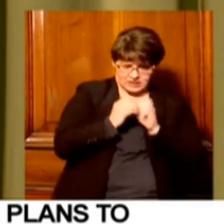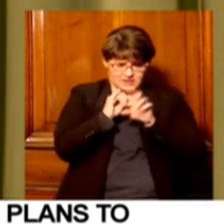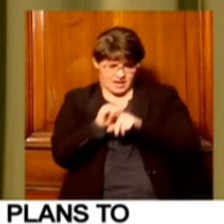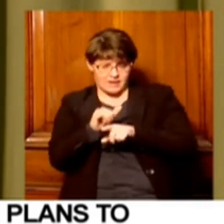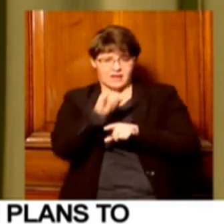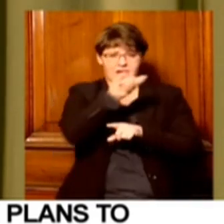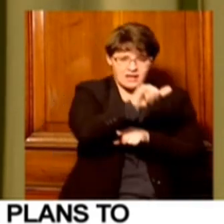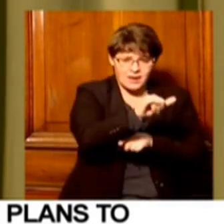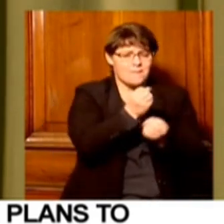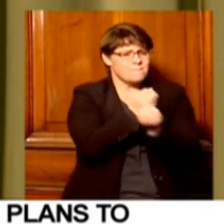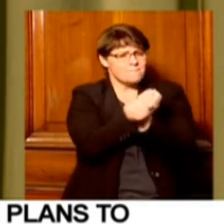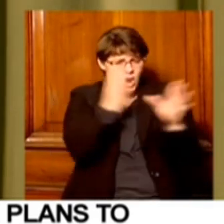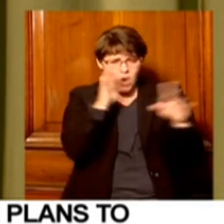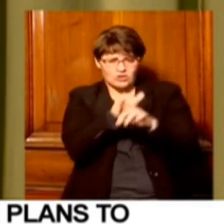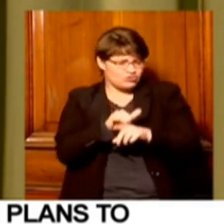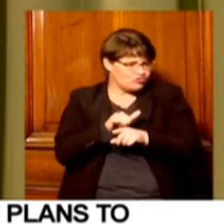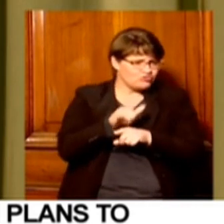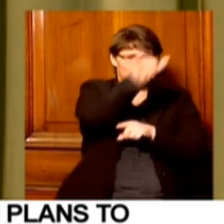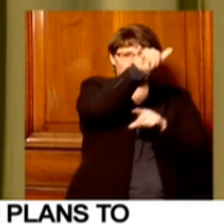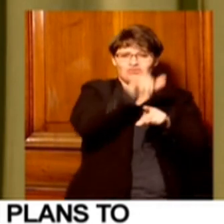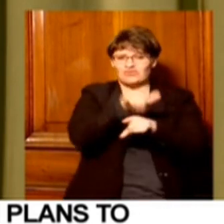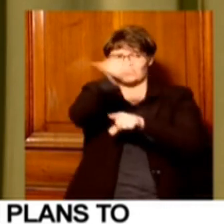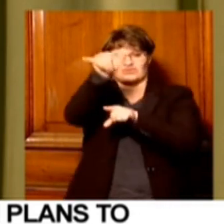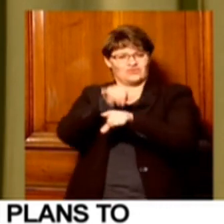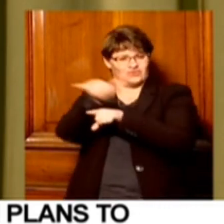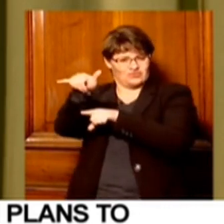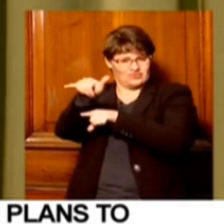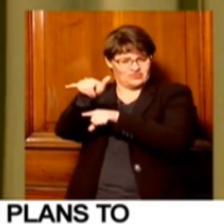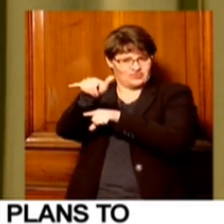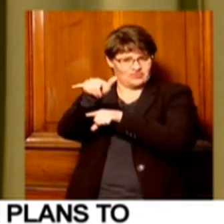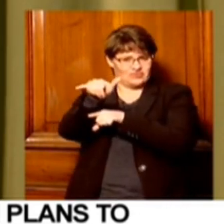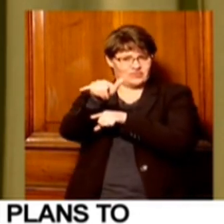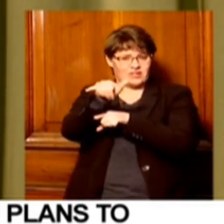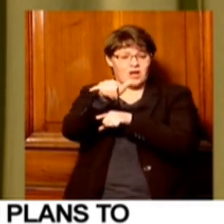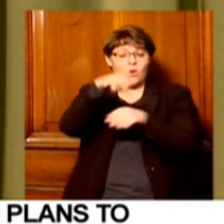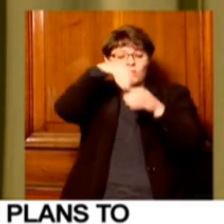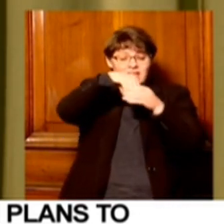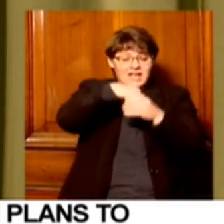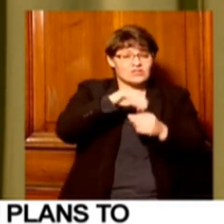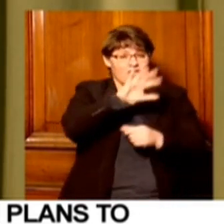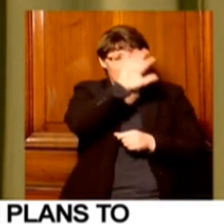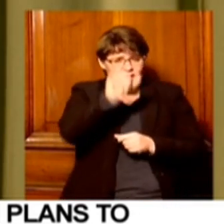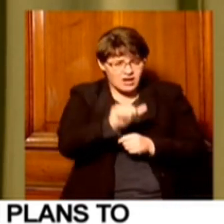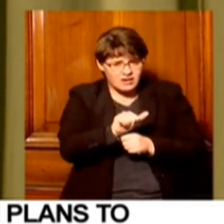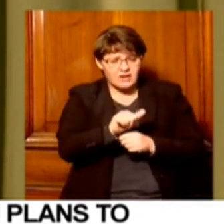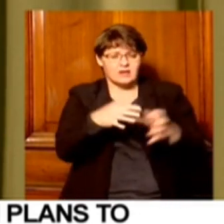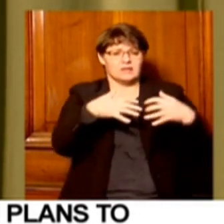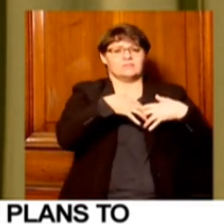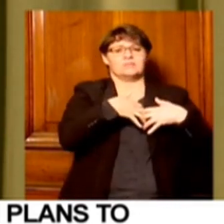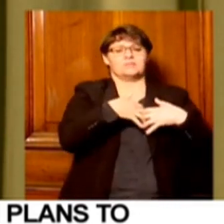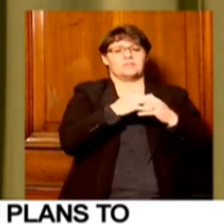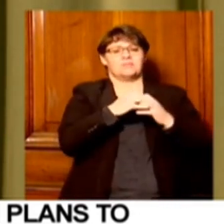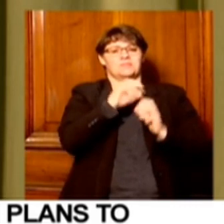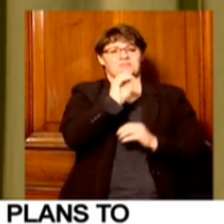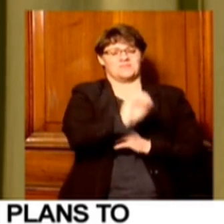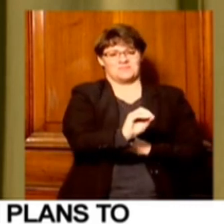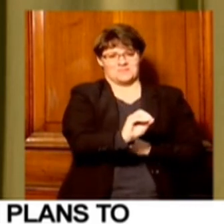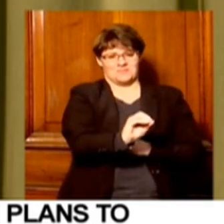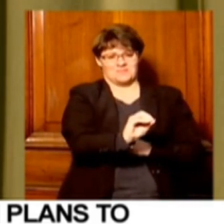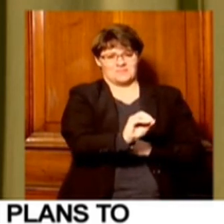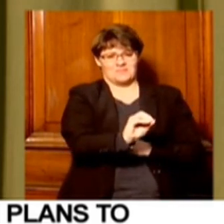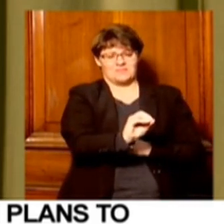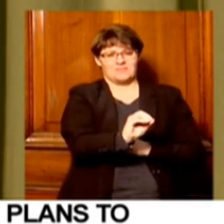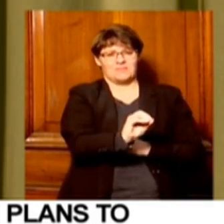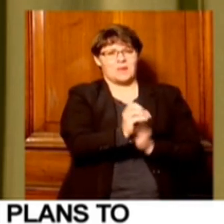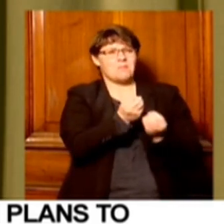our scheduled fleet that operate within South African borders on a domestic basis, most